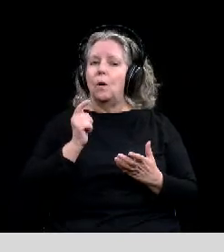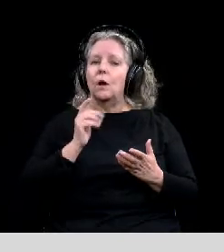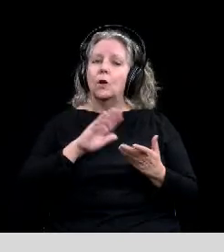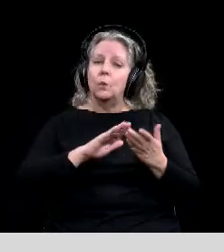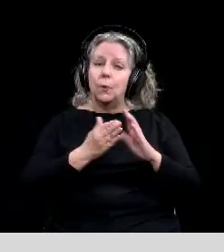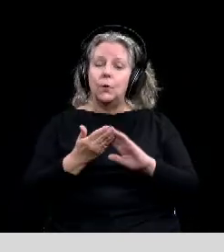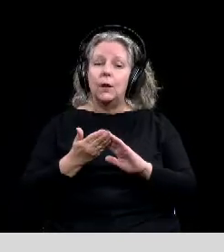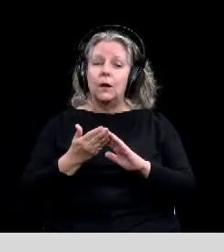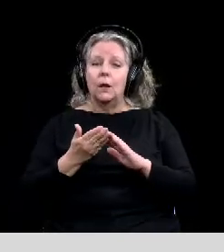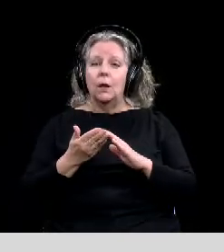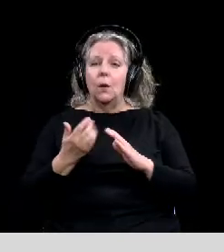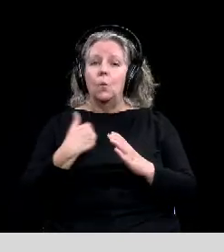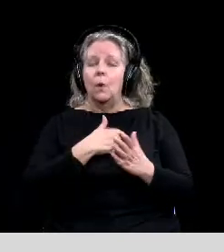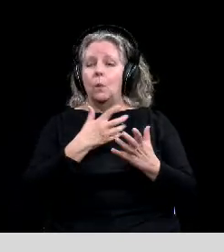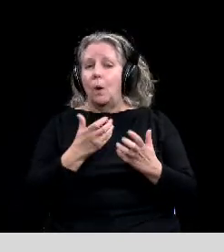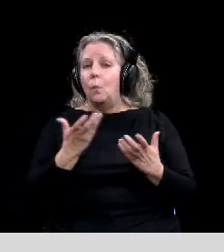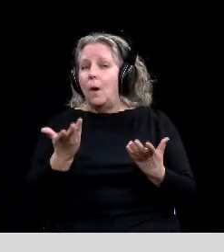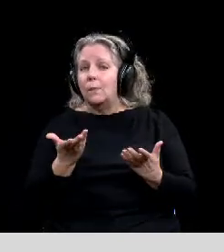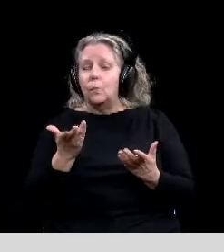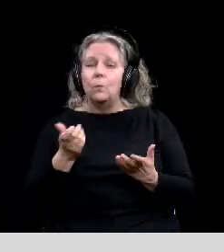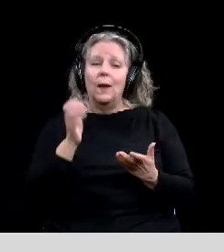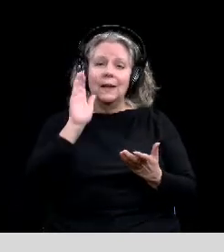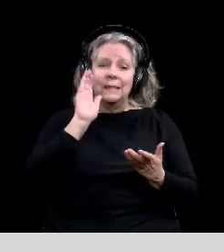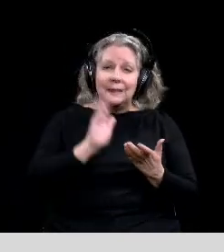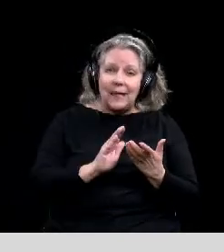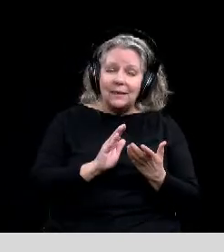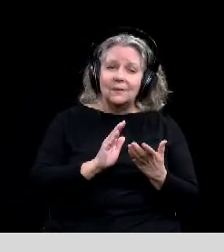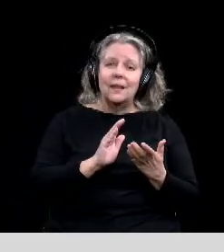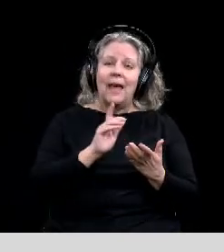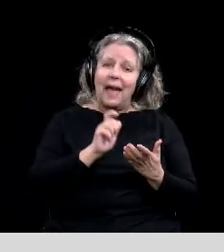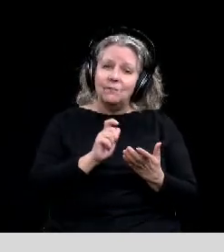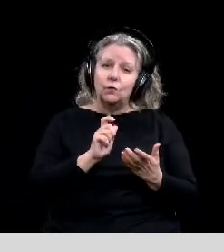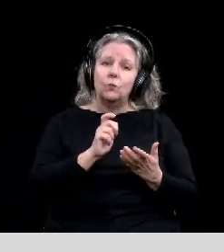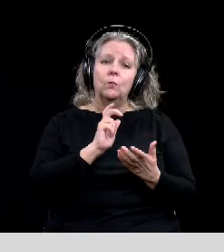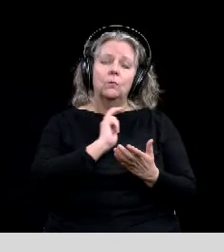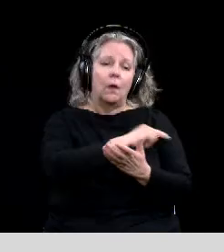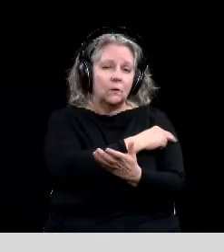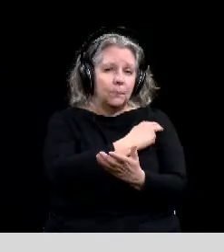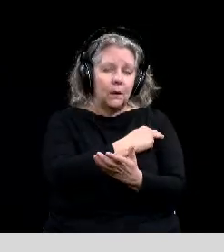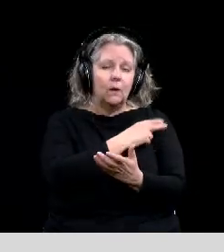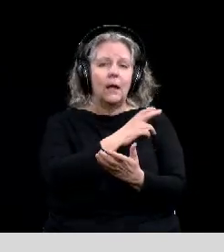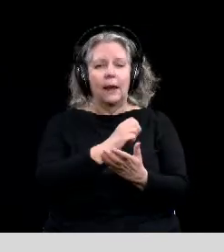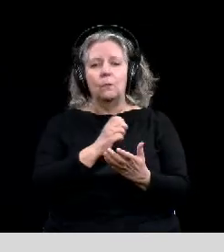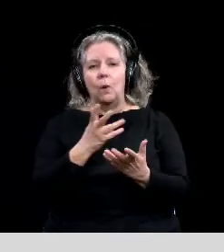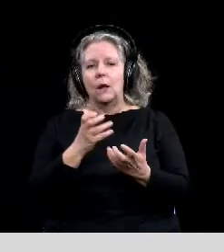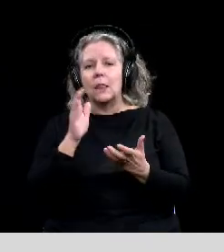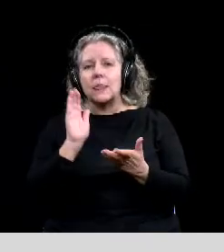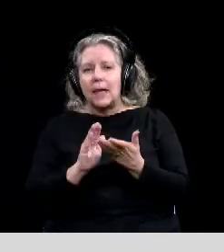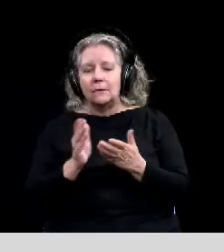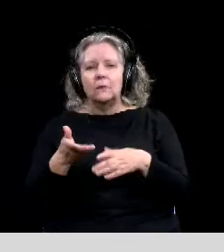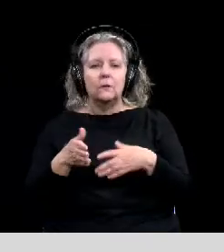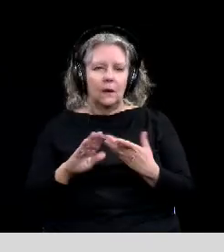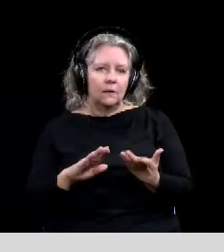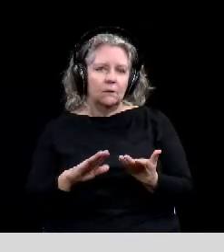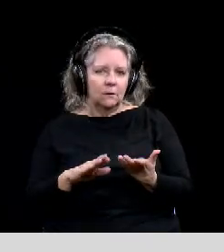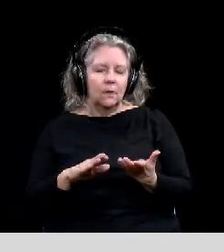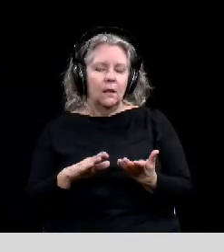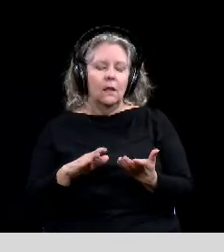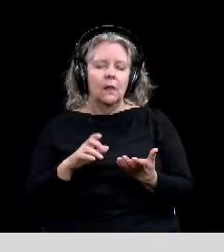isn't data that I'm aware of at this point that would suggest that any of these